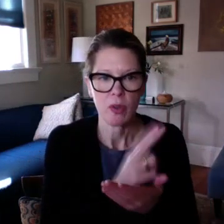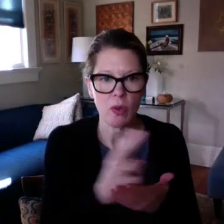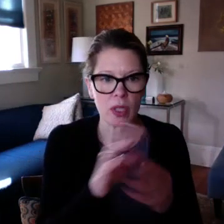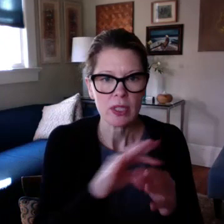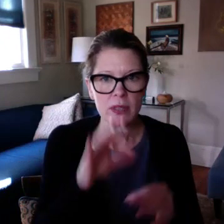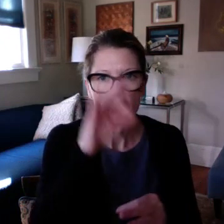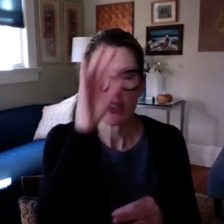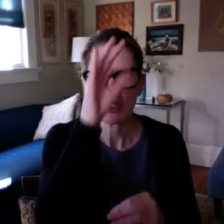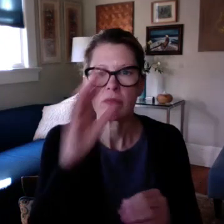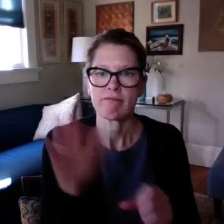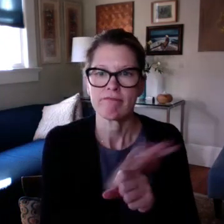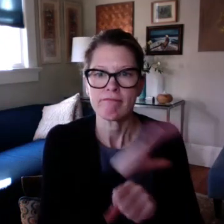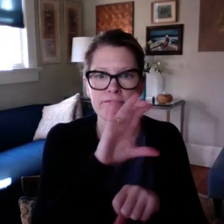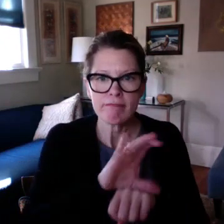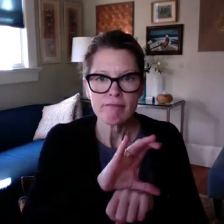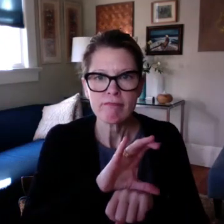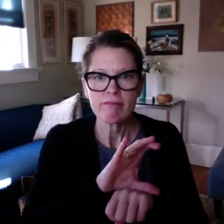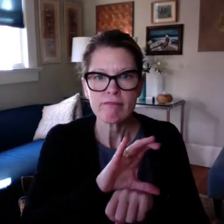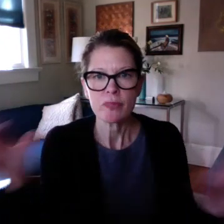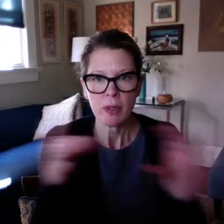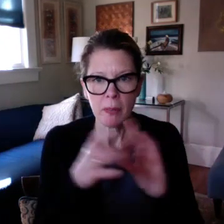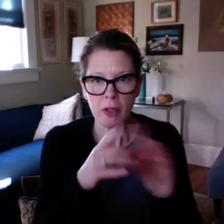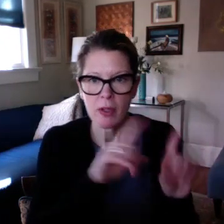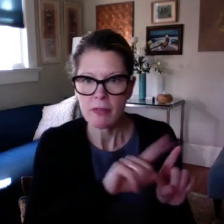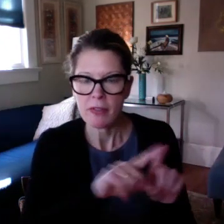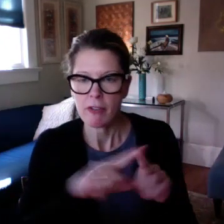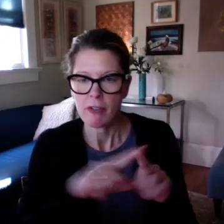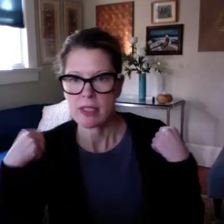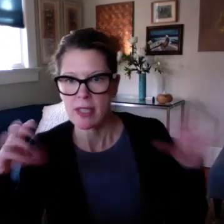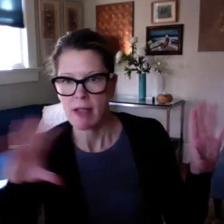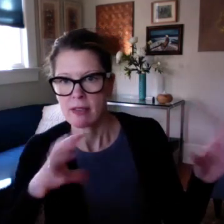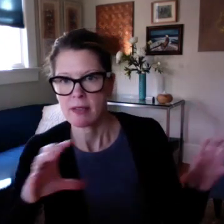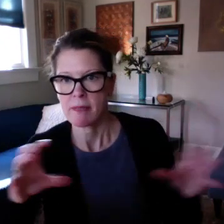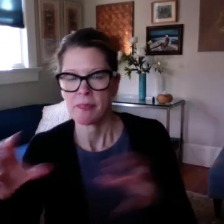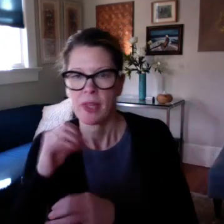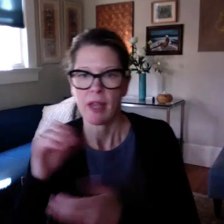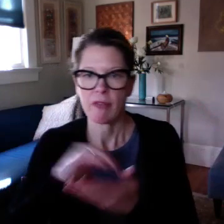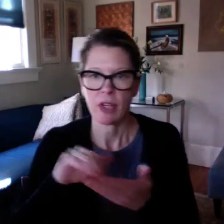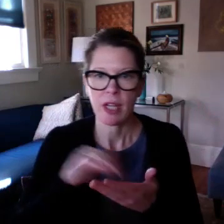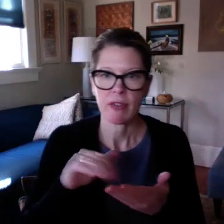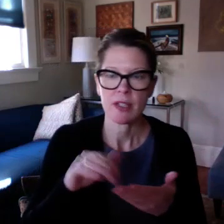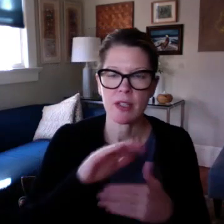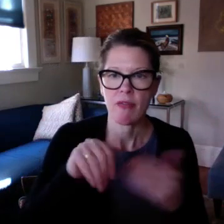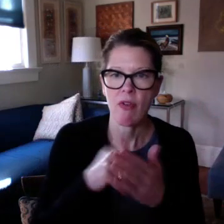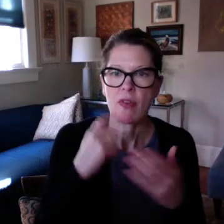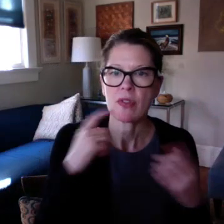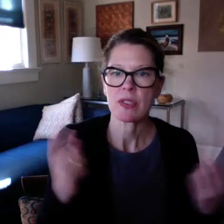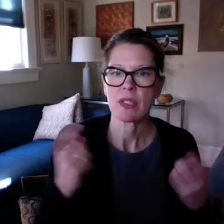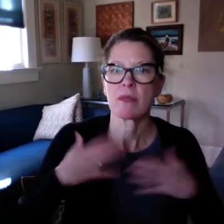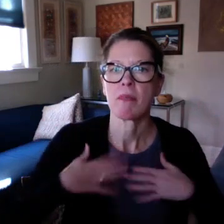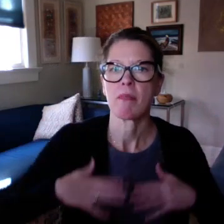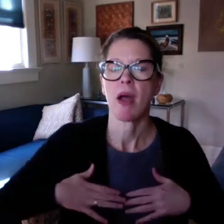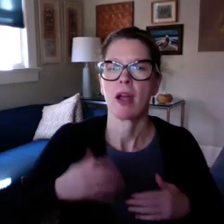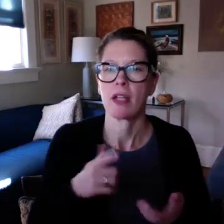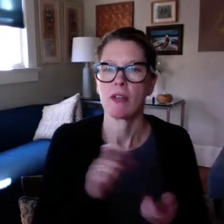Holy Catholic Church, the communion of saints, the forgiveness of sins, the resurrection of the body, and the